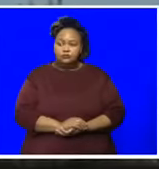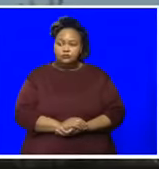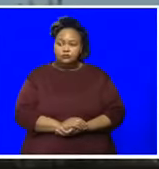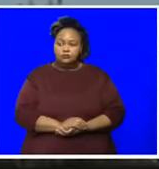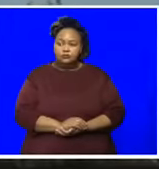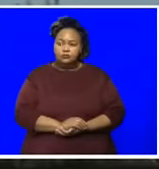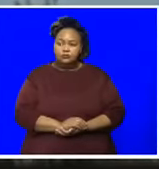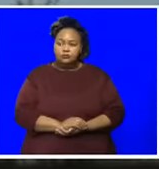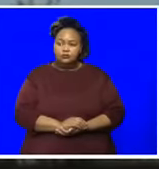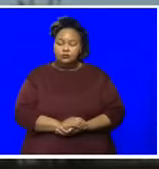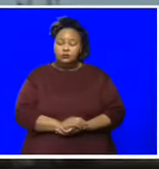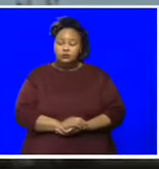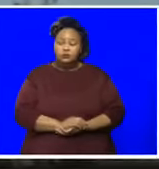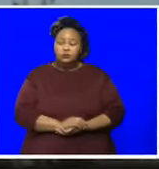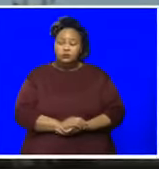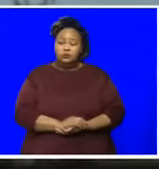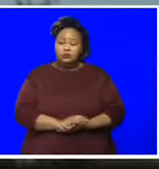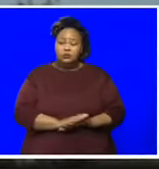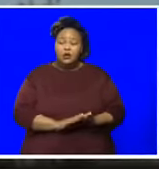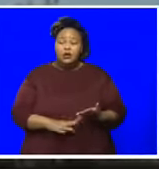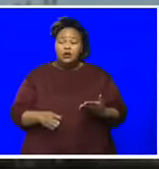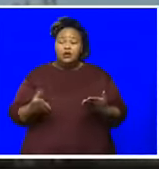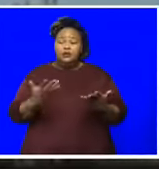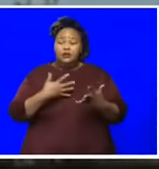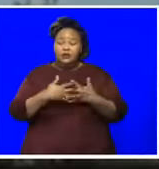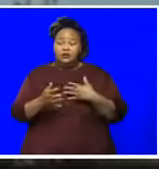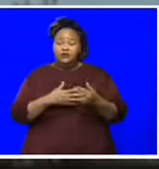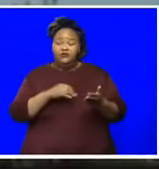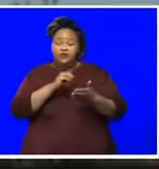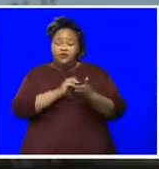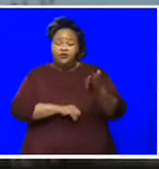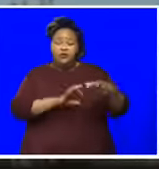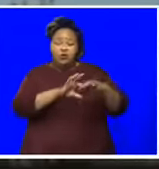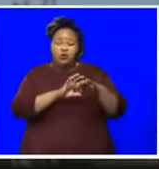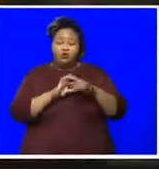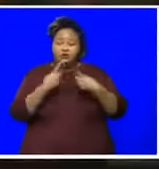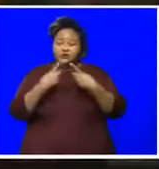company Hokuetsu and Yoshi Arai, it all depends on what